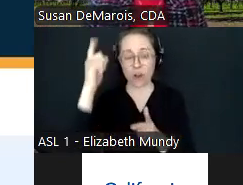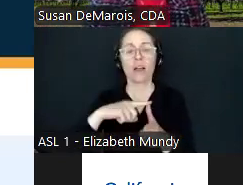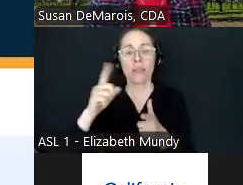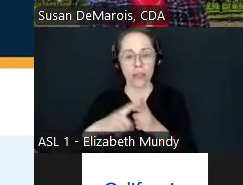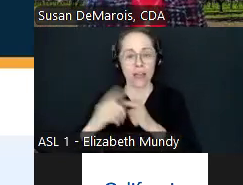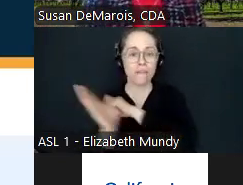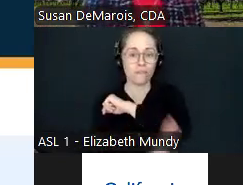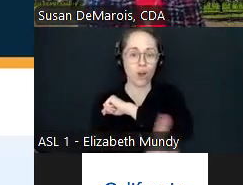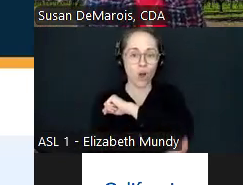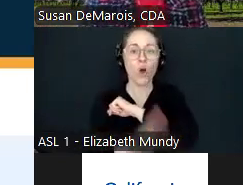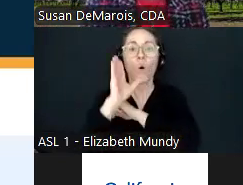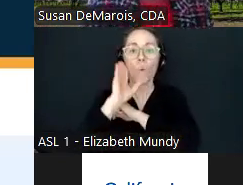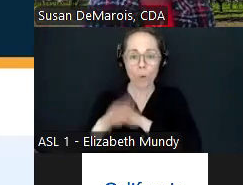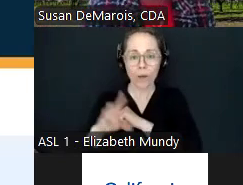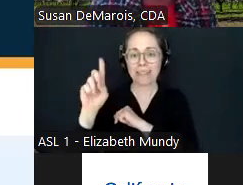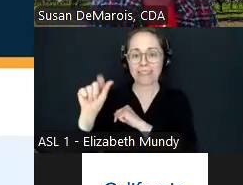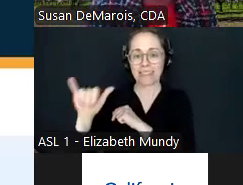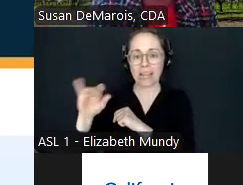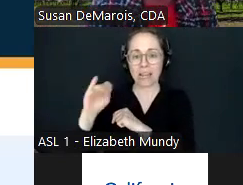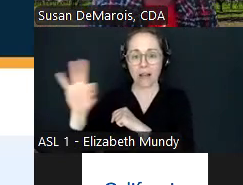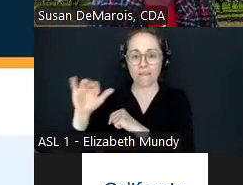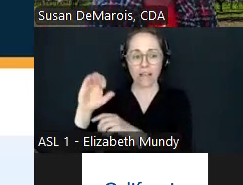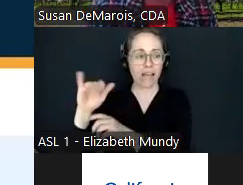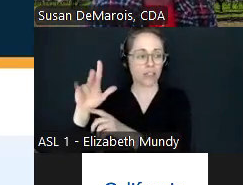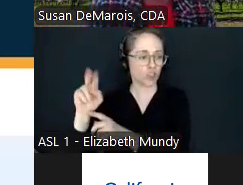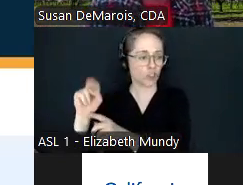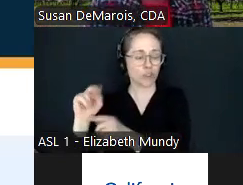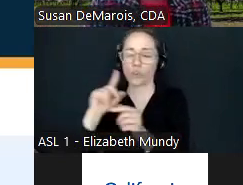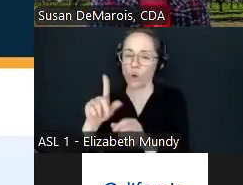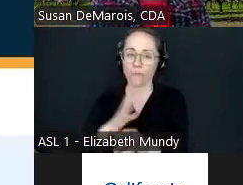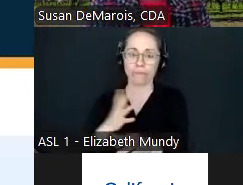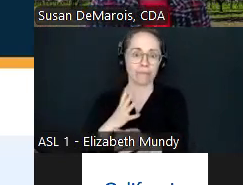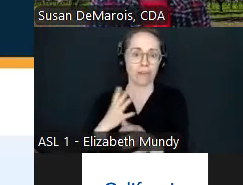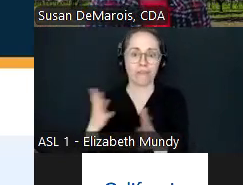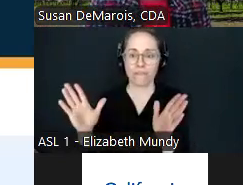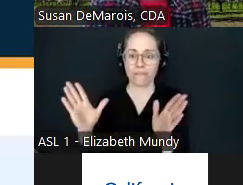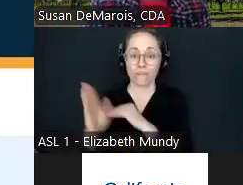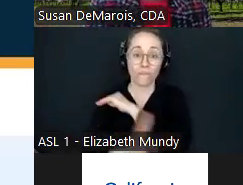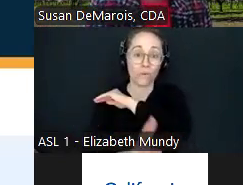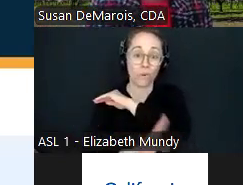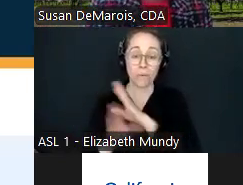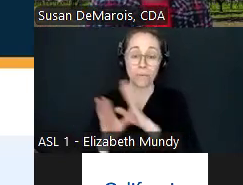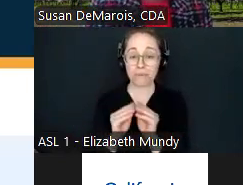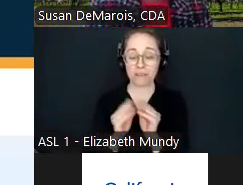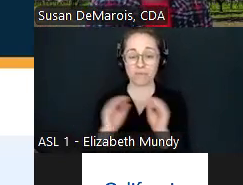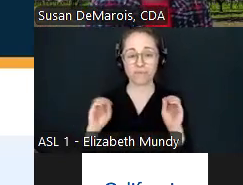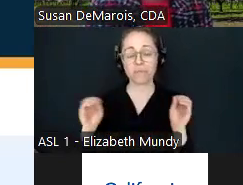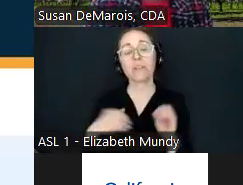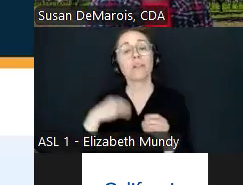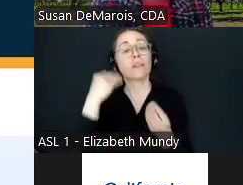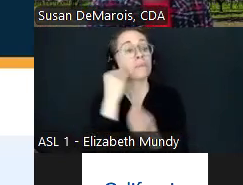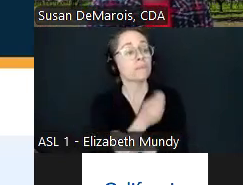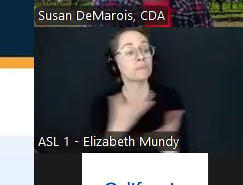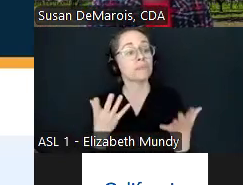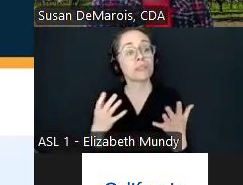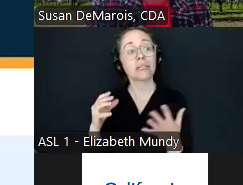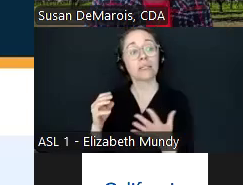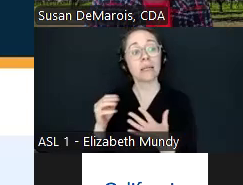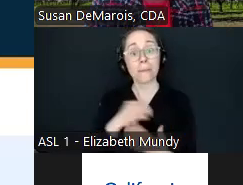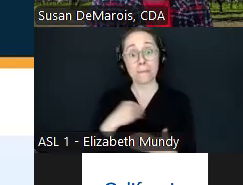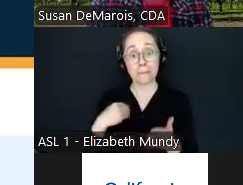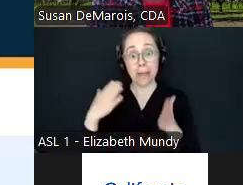Action, so we won't have a fall meeting. So we did want to bring up for you those members of the Impact Committee who will